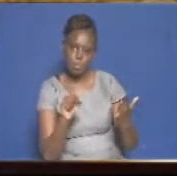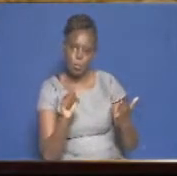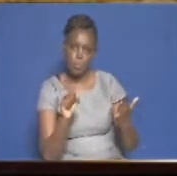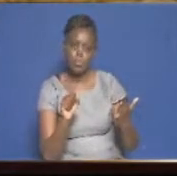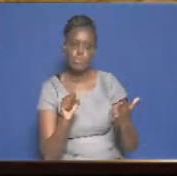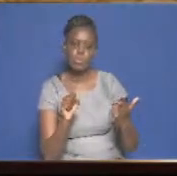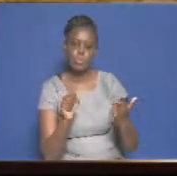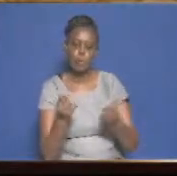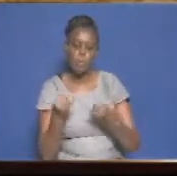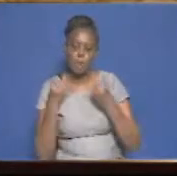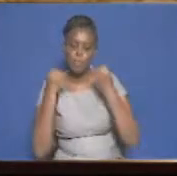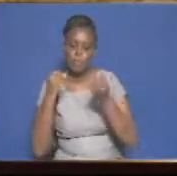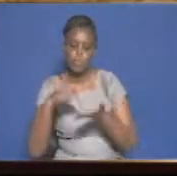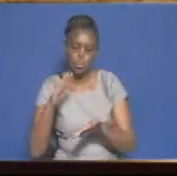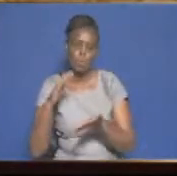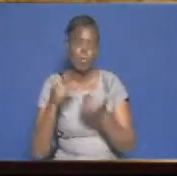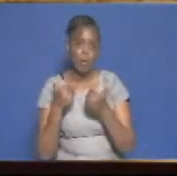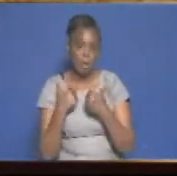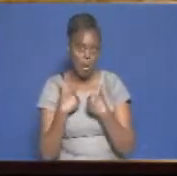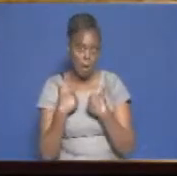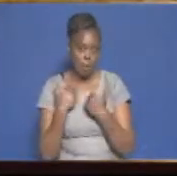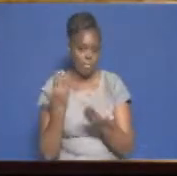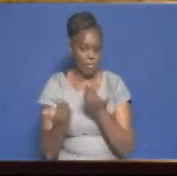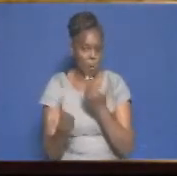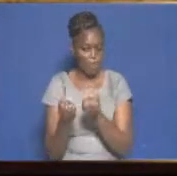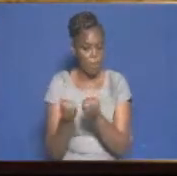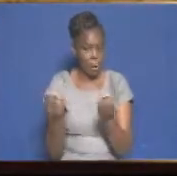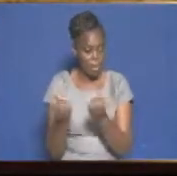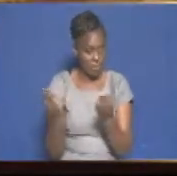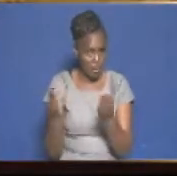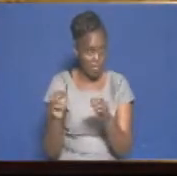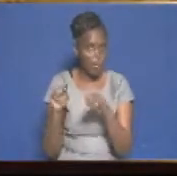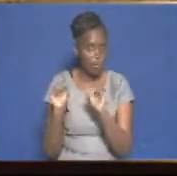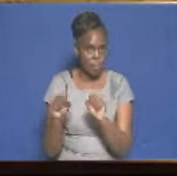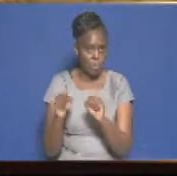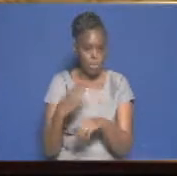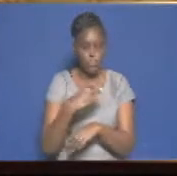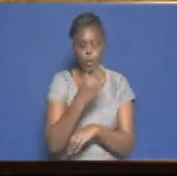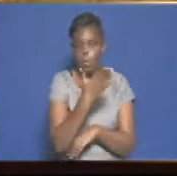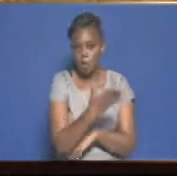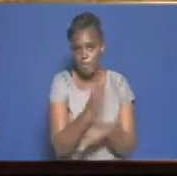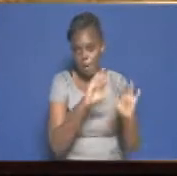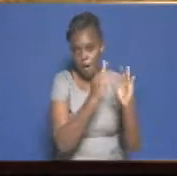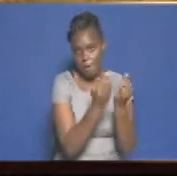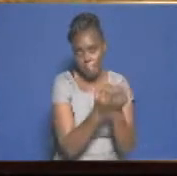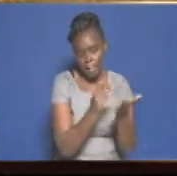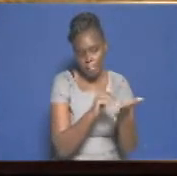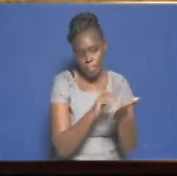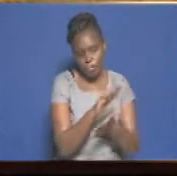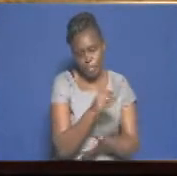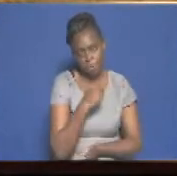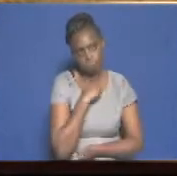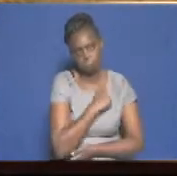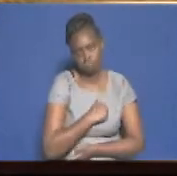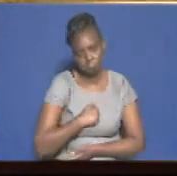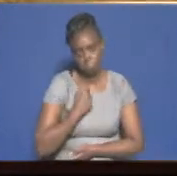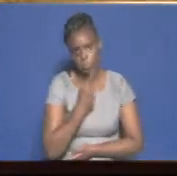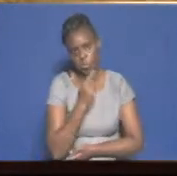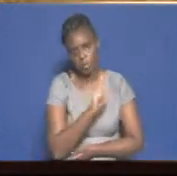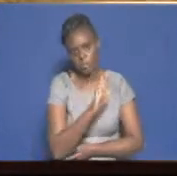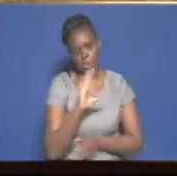some information so that maybe many of us can also go there and condole with the family.